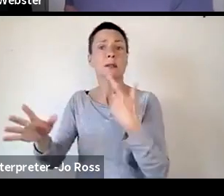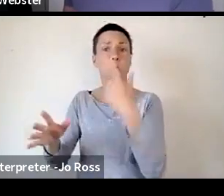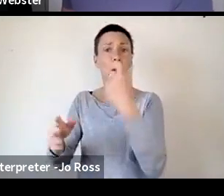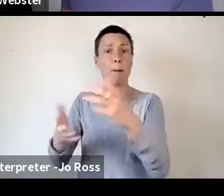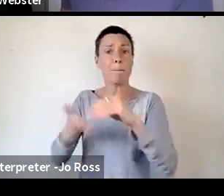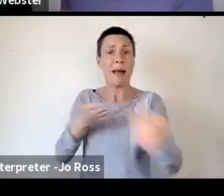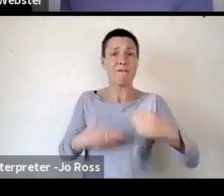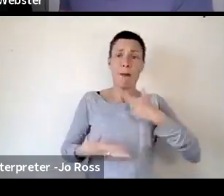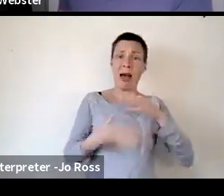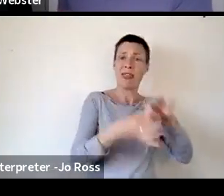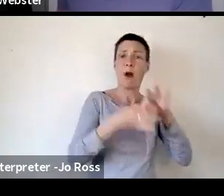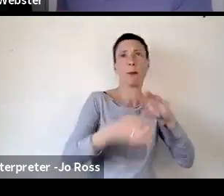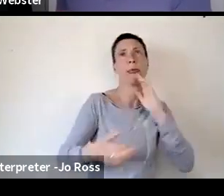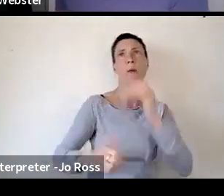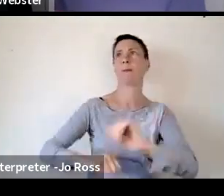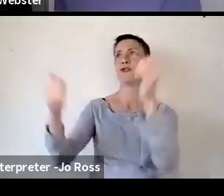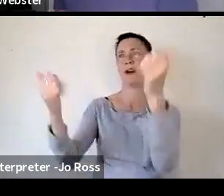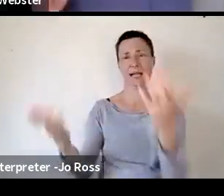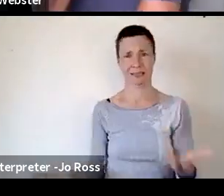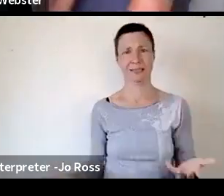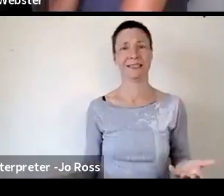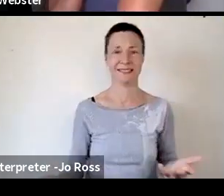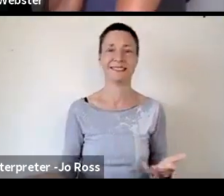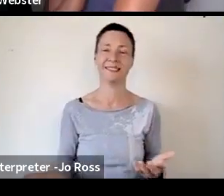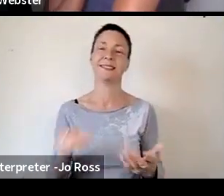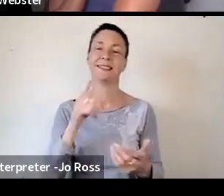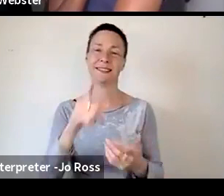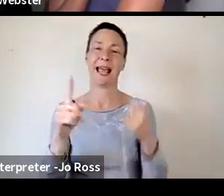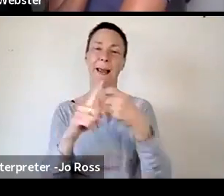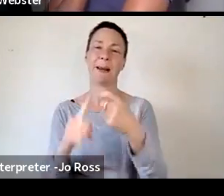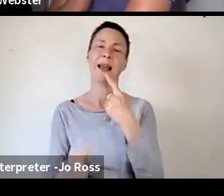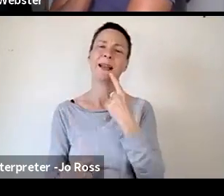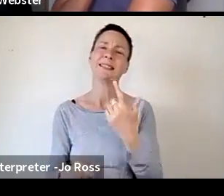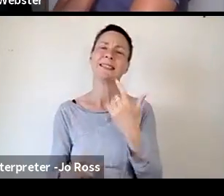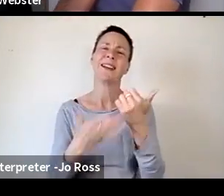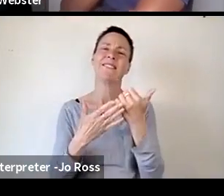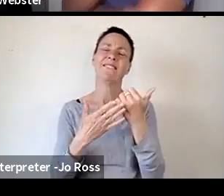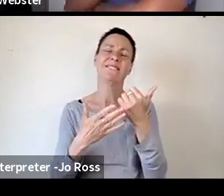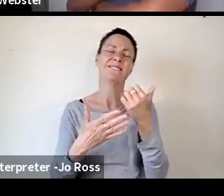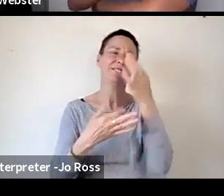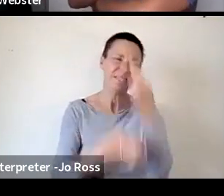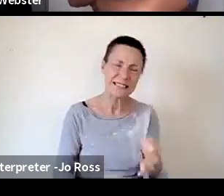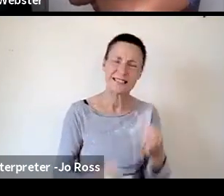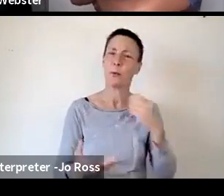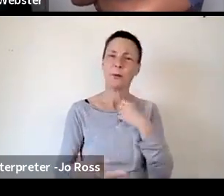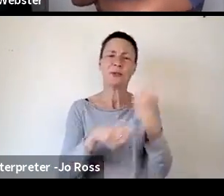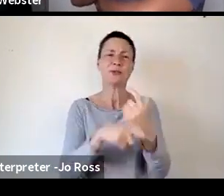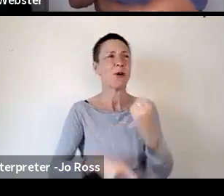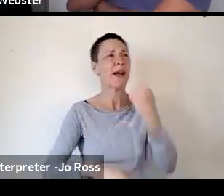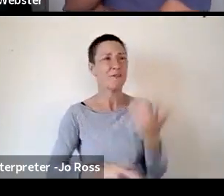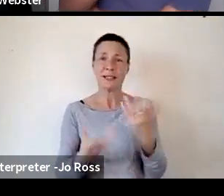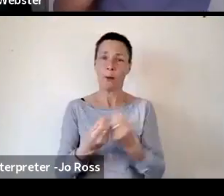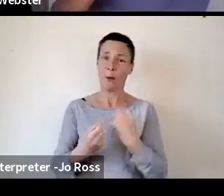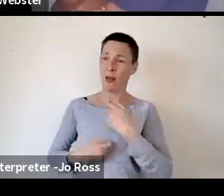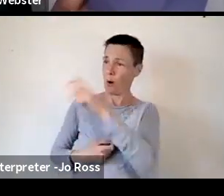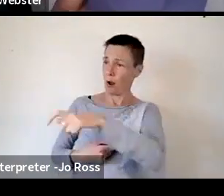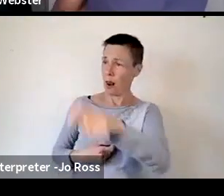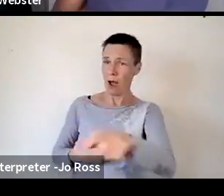Great. Yeah. No, it is fascinating, because we have conversations on a daily basis pretty much with our clients